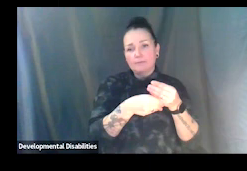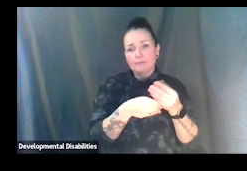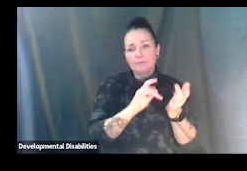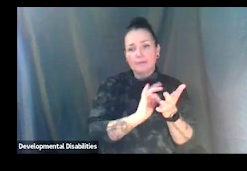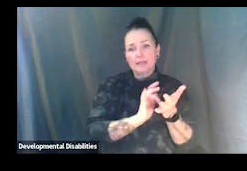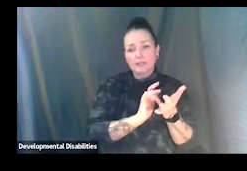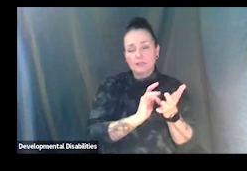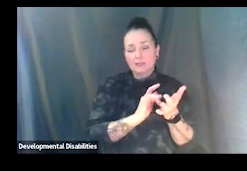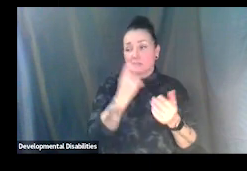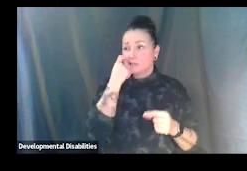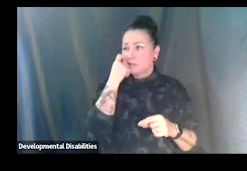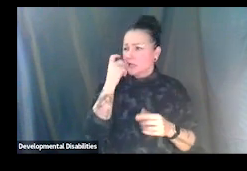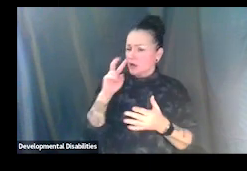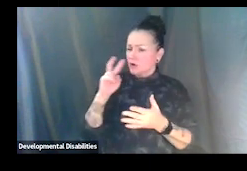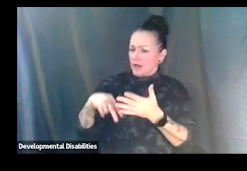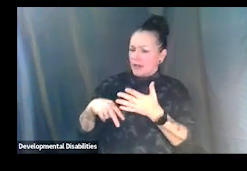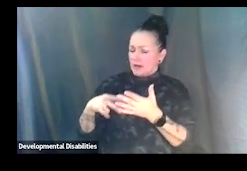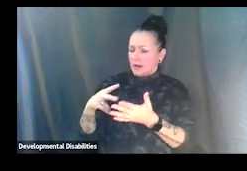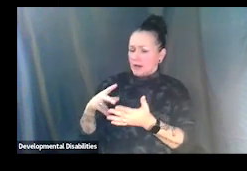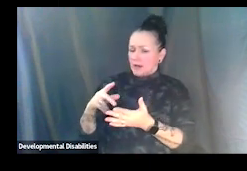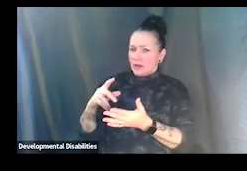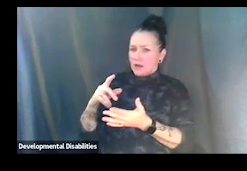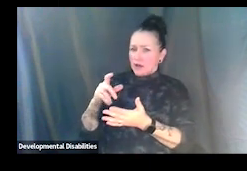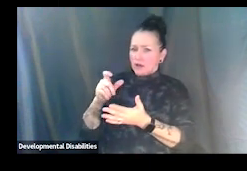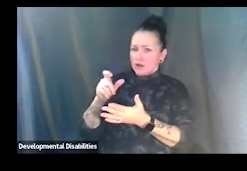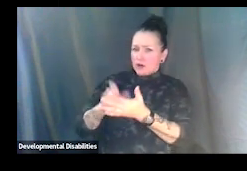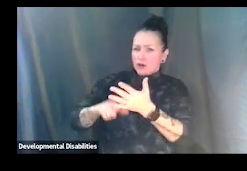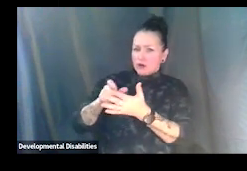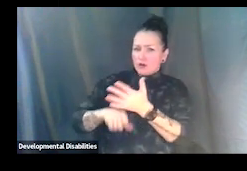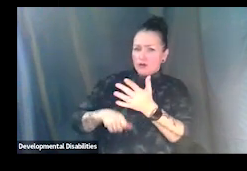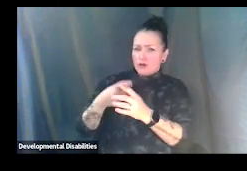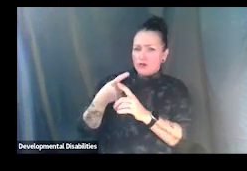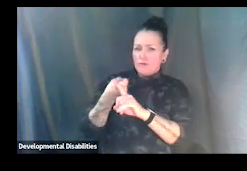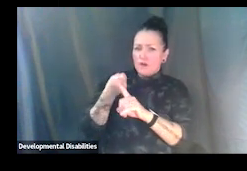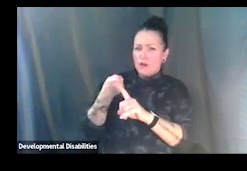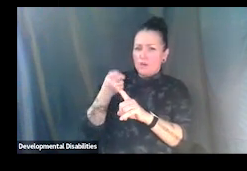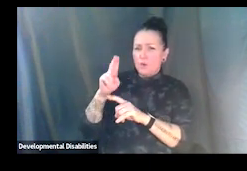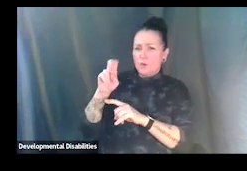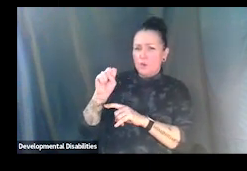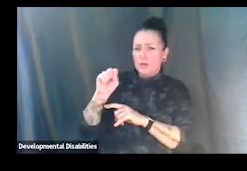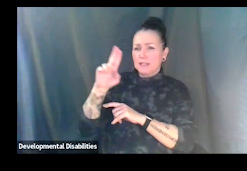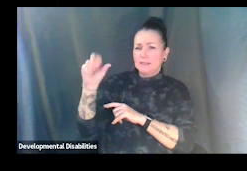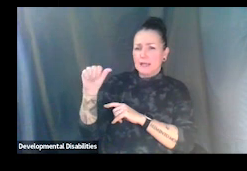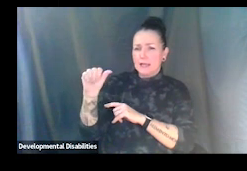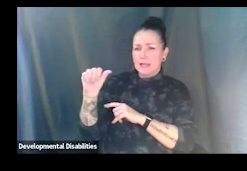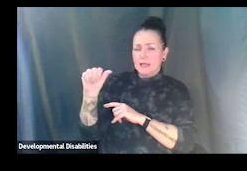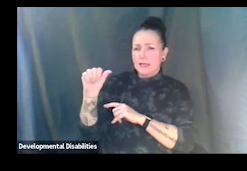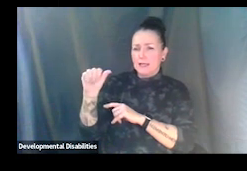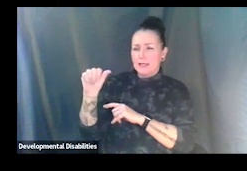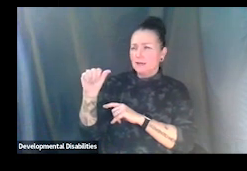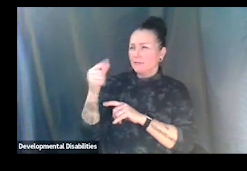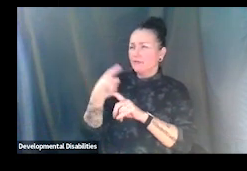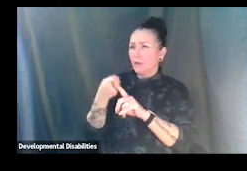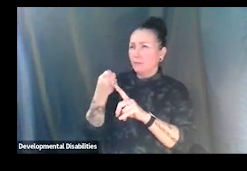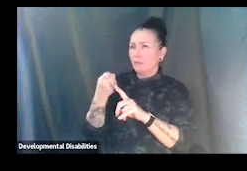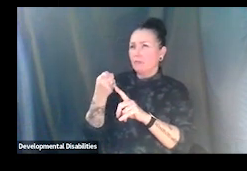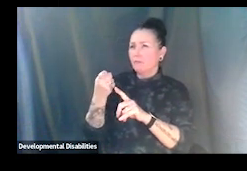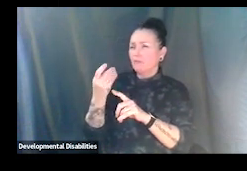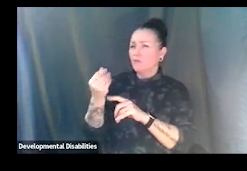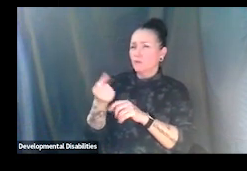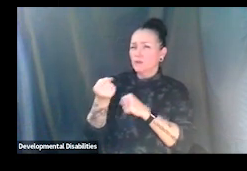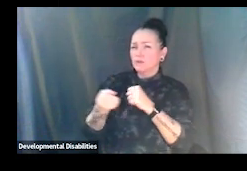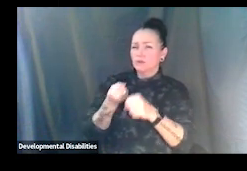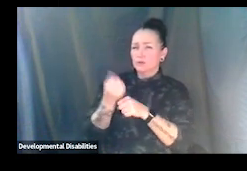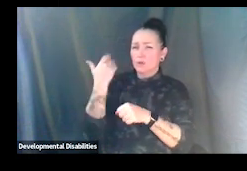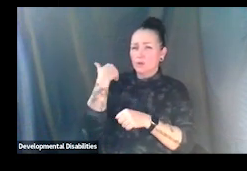at a study yesterday published somewhere in the United States. Well, it was in the journal Pediatrics, but it was published a couple of years ago based on the United States. And I think that despite the